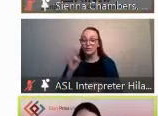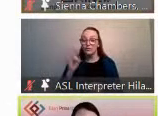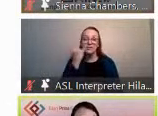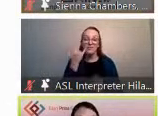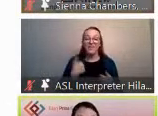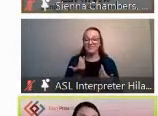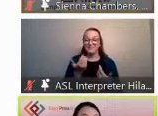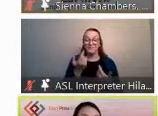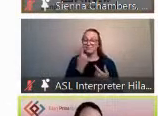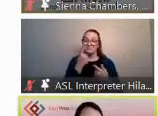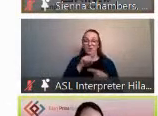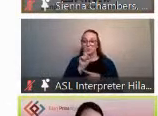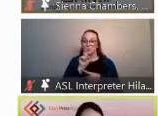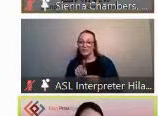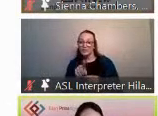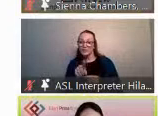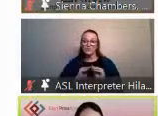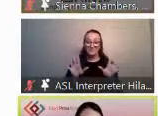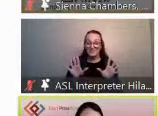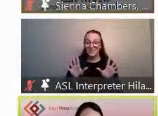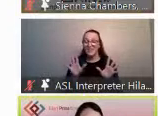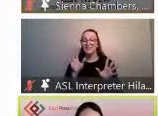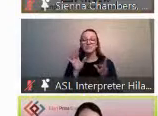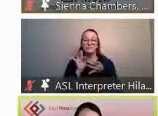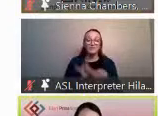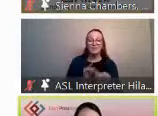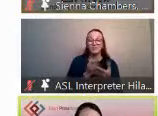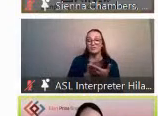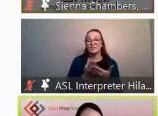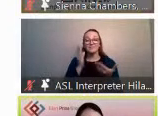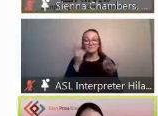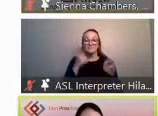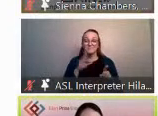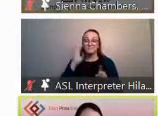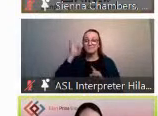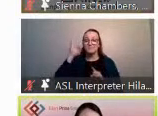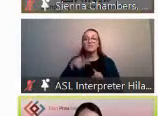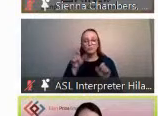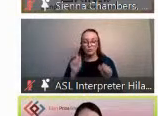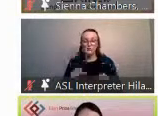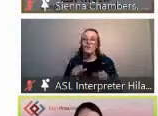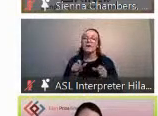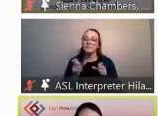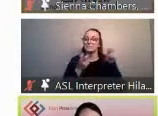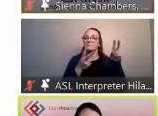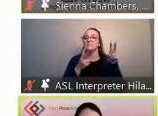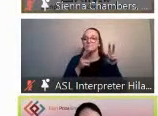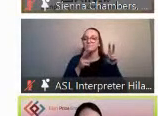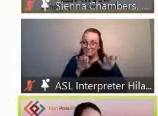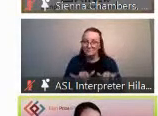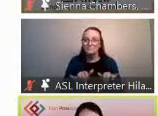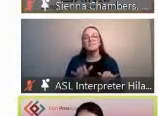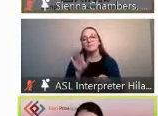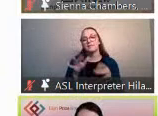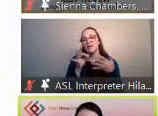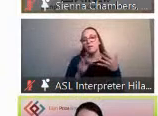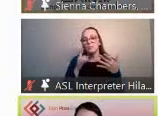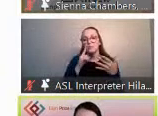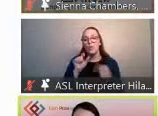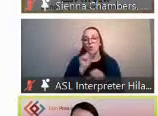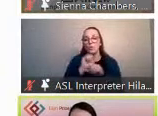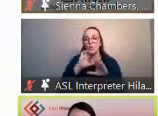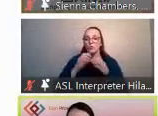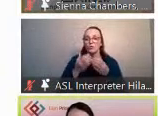regarding the materials, you can also elevate those in discourse as well. So that's an option for our work group members as they're conversing